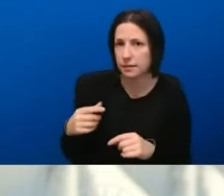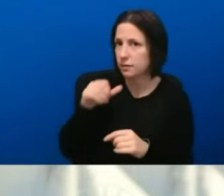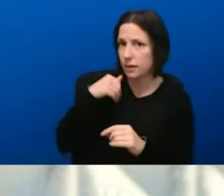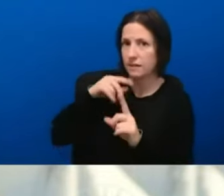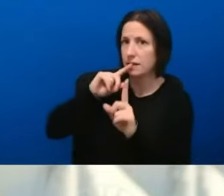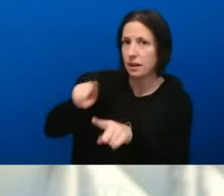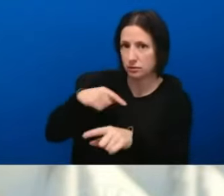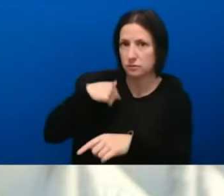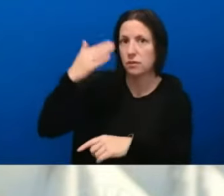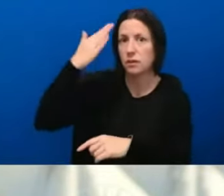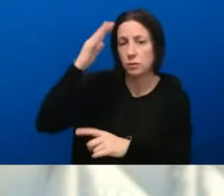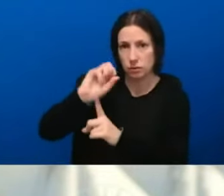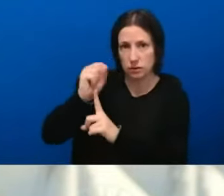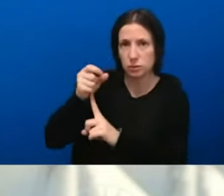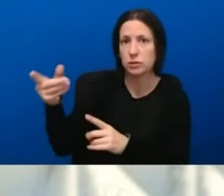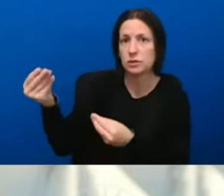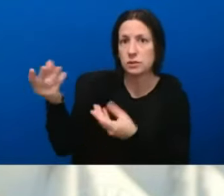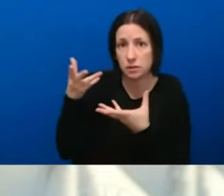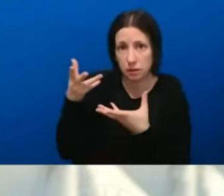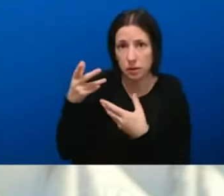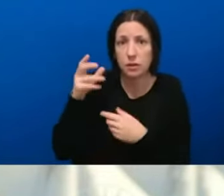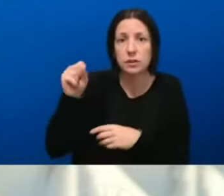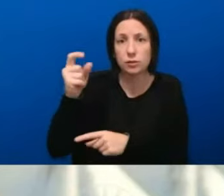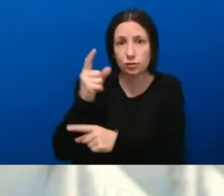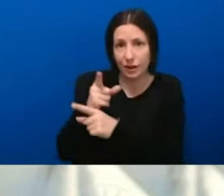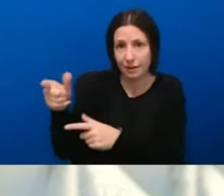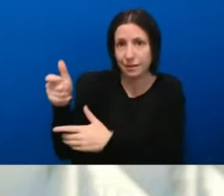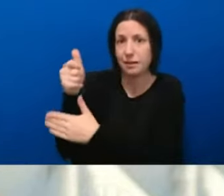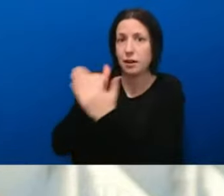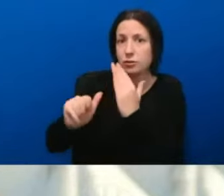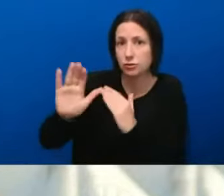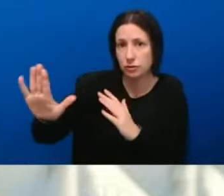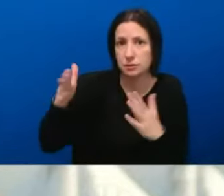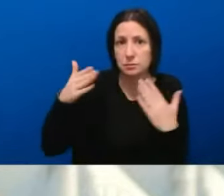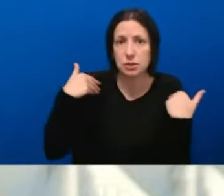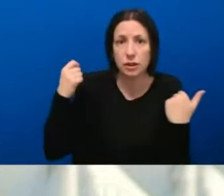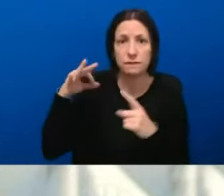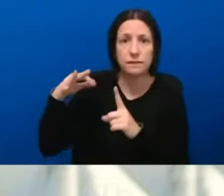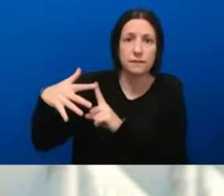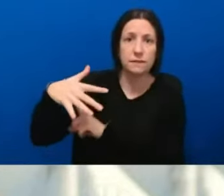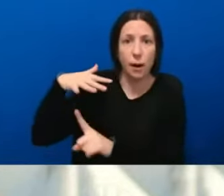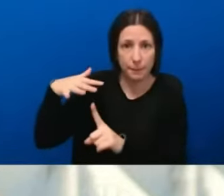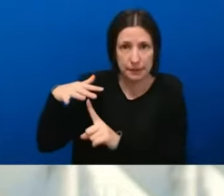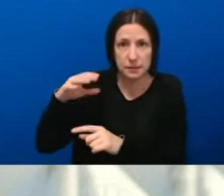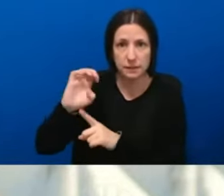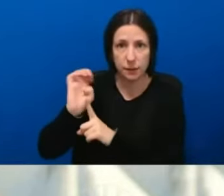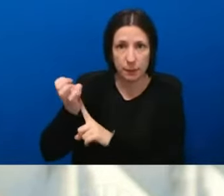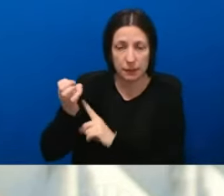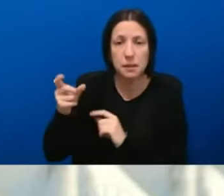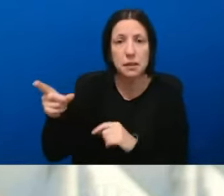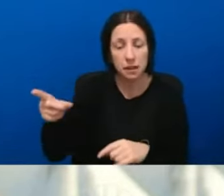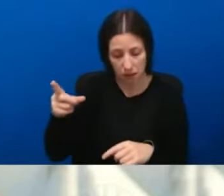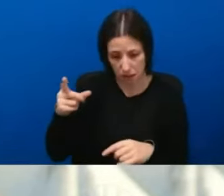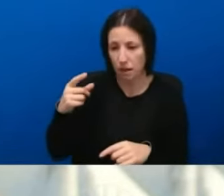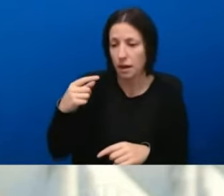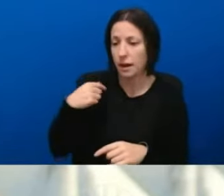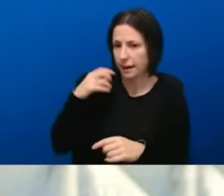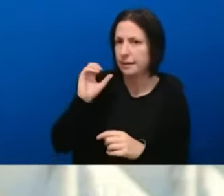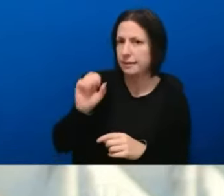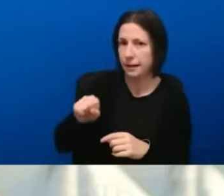I don't have an answer. I'm aware of the situation that you mentioned. You're right, it does fall within the jurisdiction of the Minister of the Environment. We